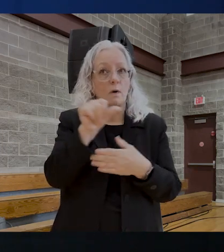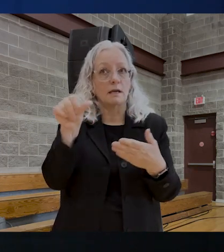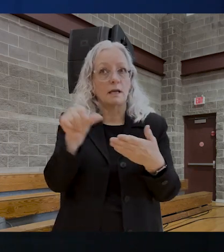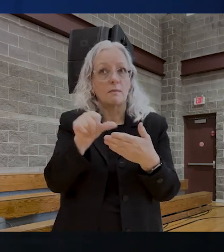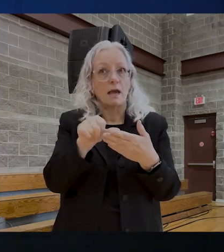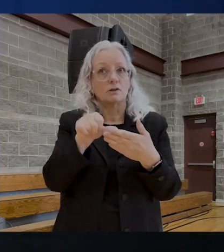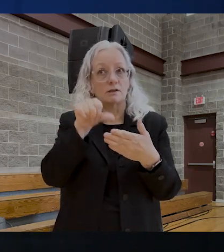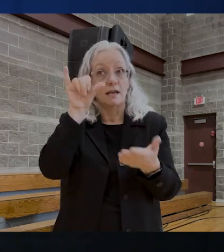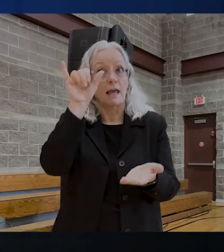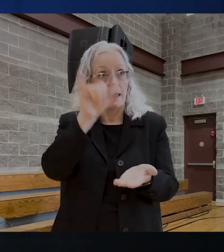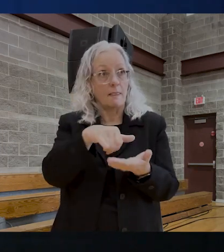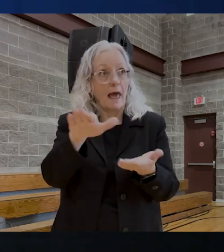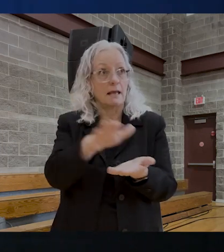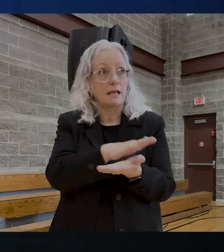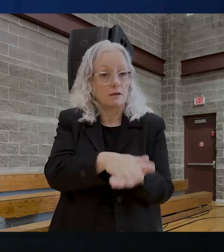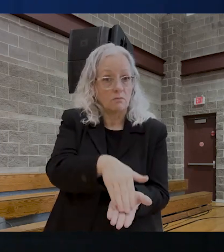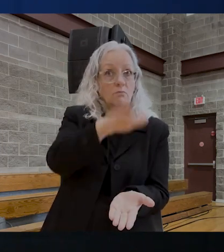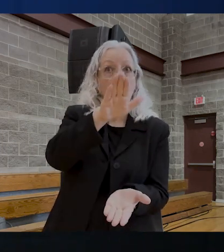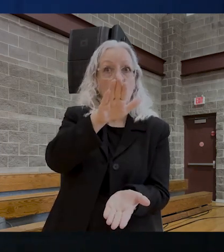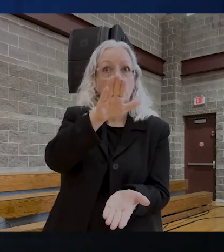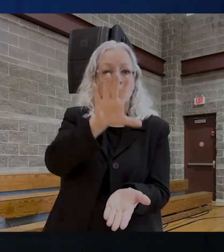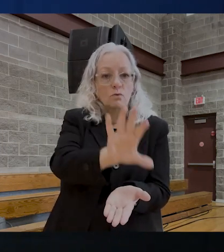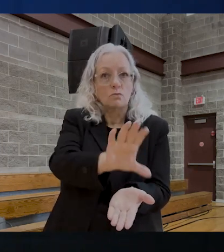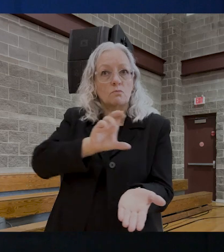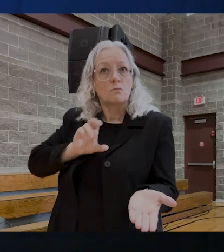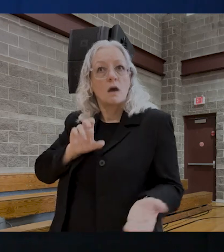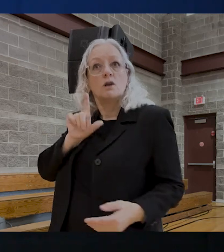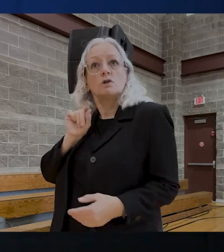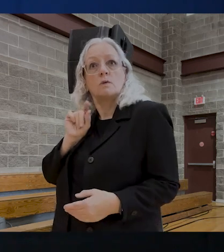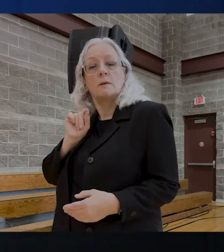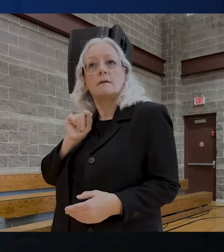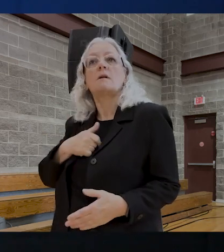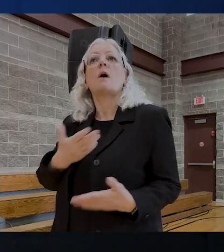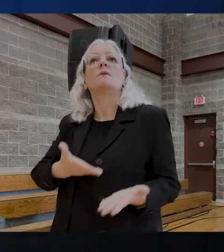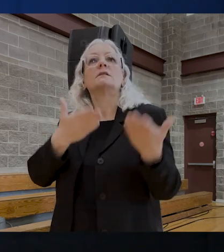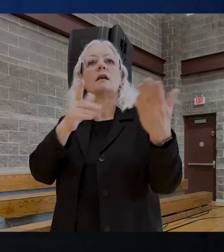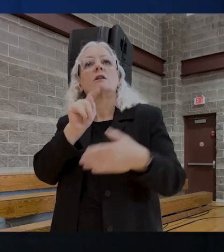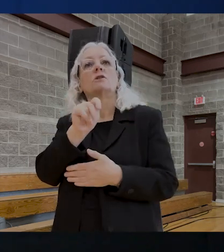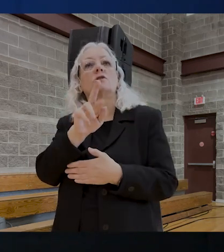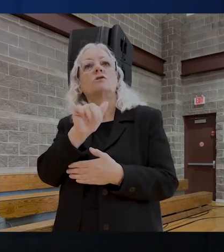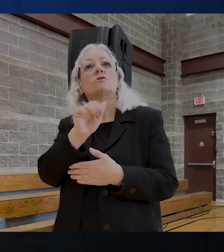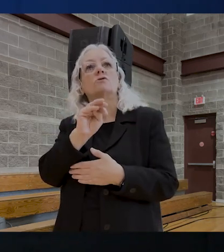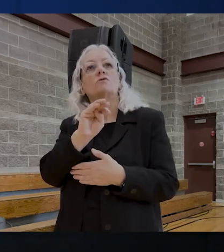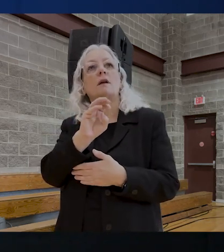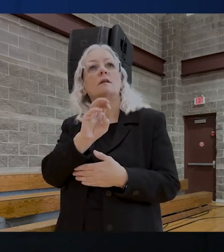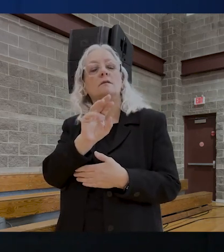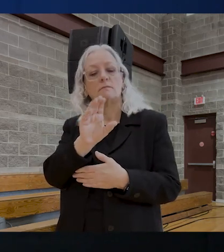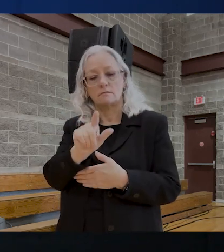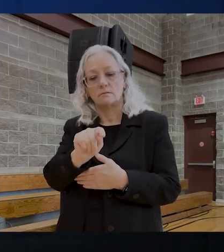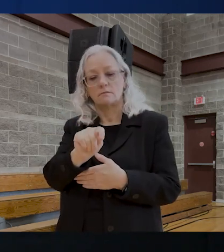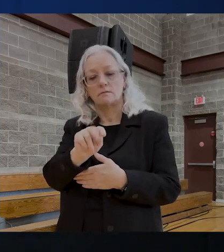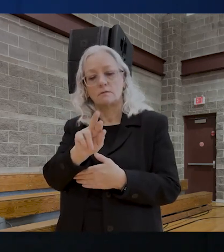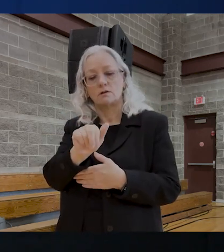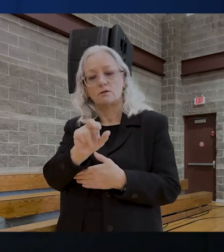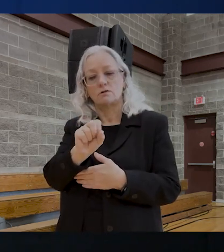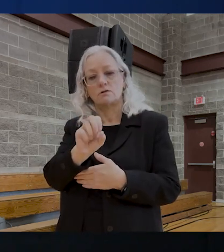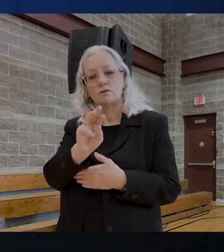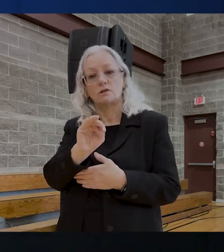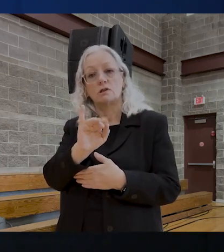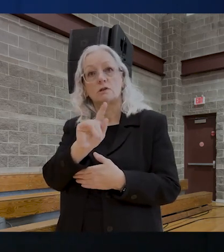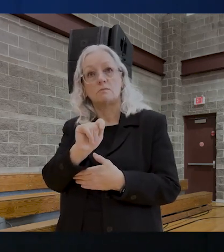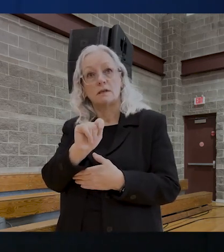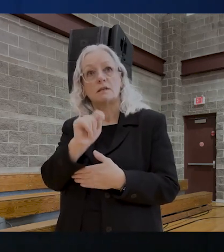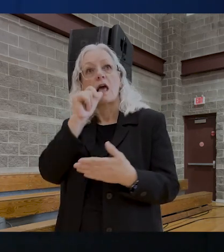book. I would suggest that you look at the transmittal letter and the budget overview. The budget overview shows